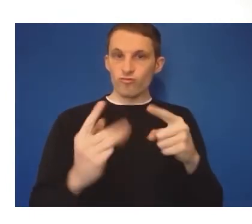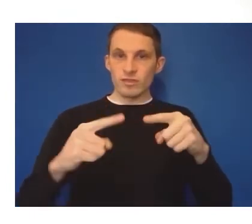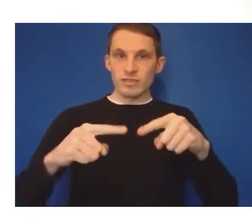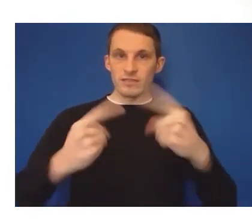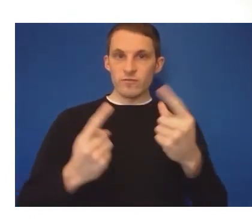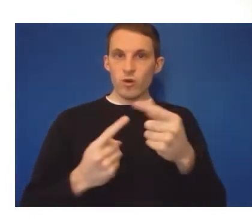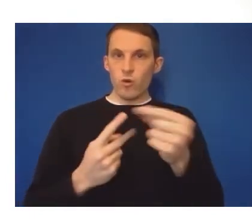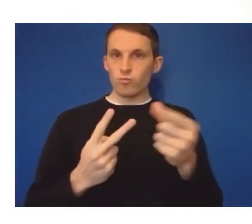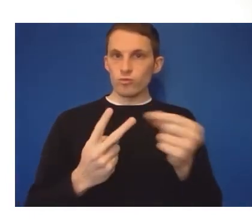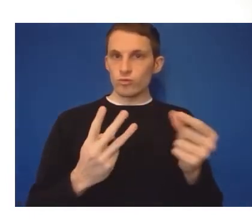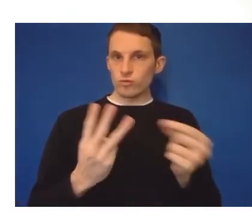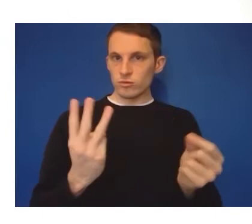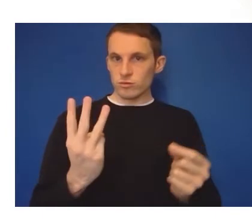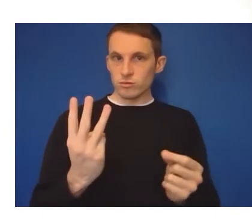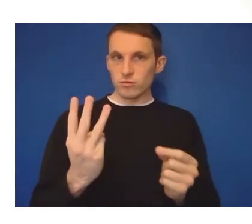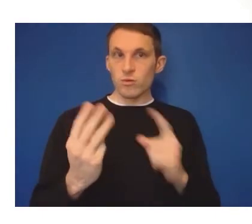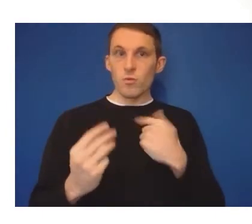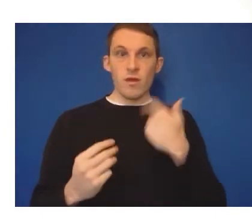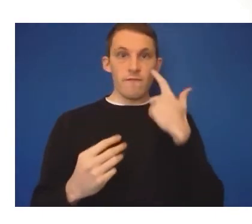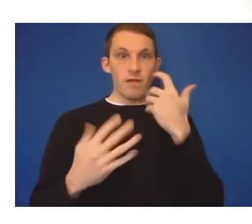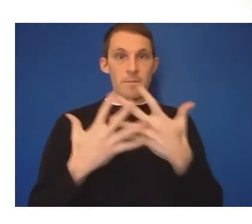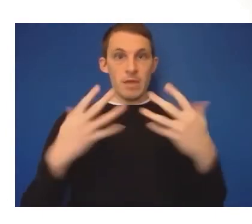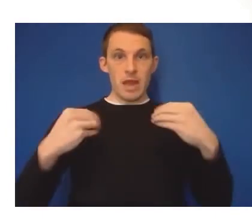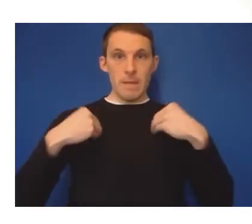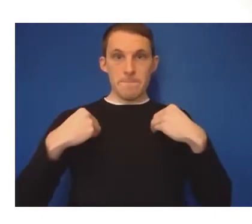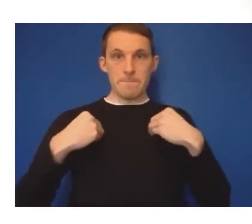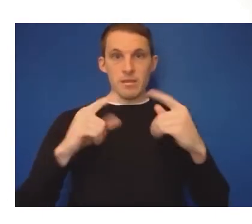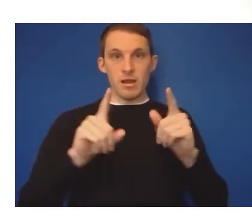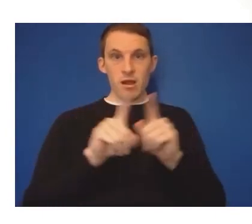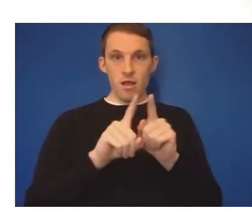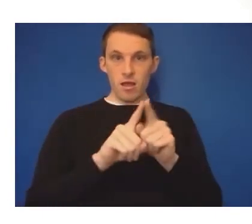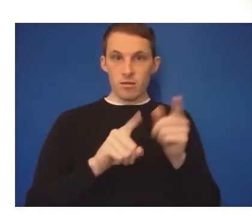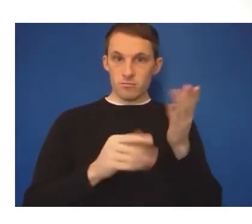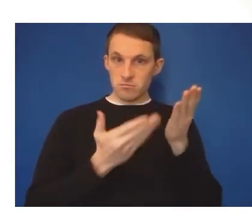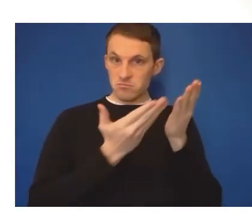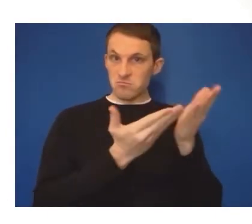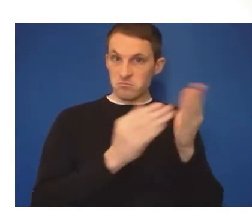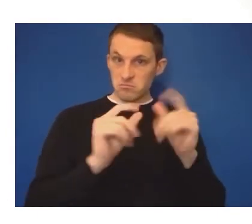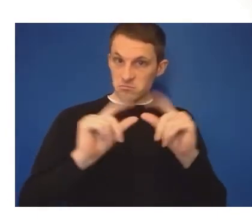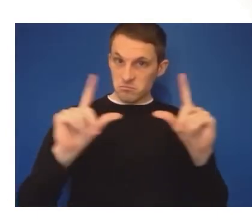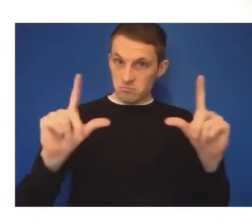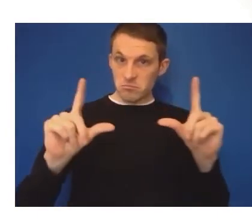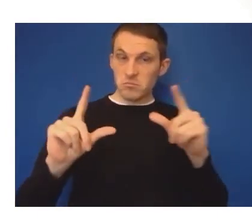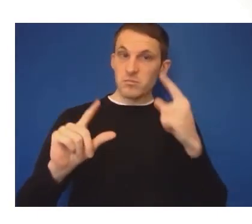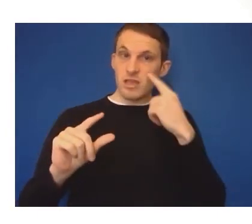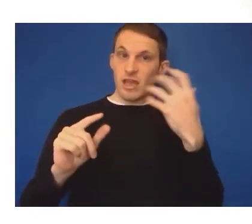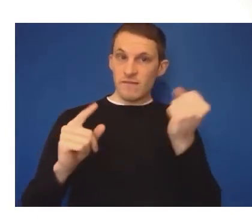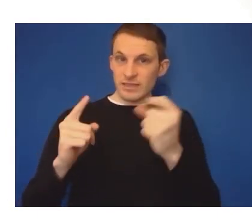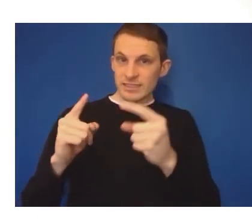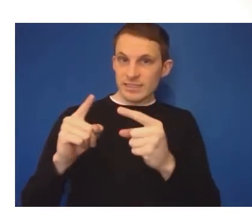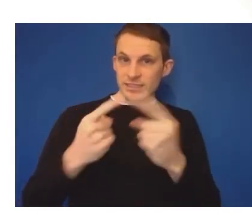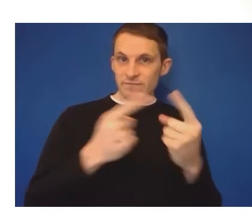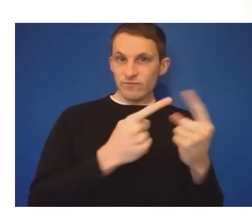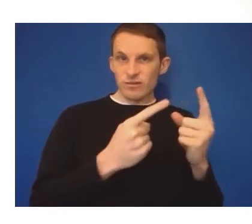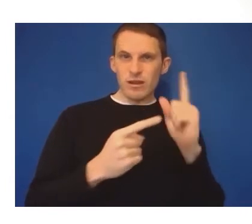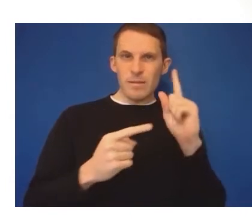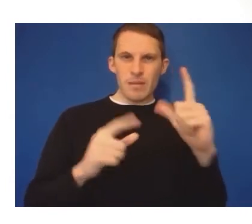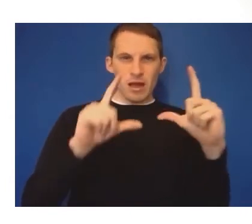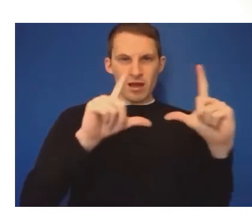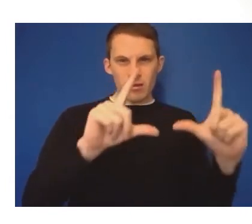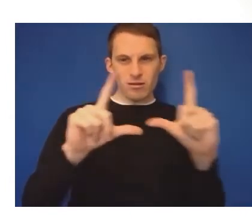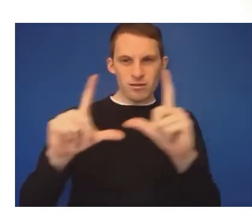we found with big suppliers like this one, they have multiple plans available that differ on many different